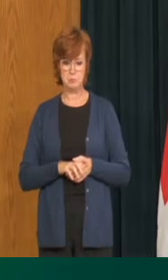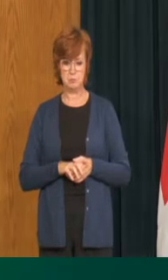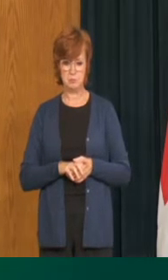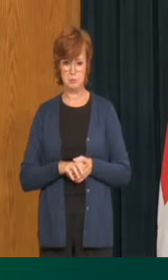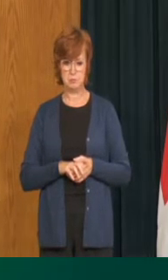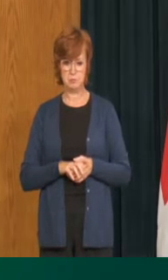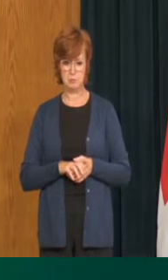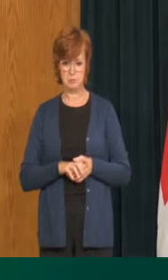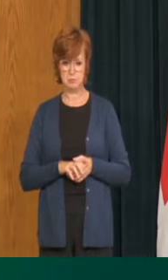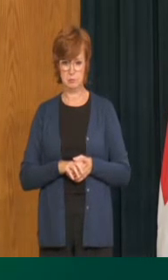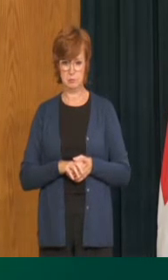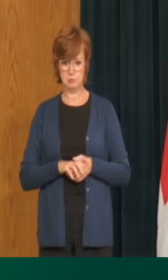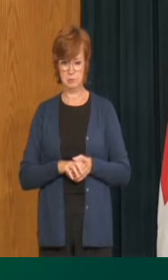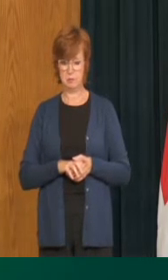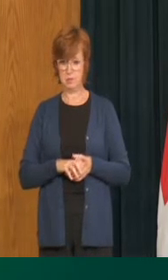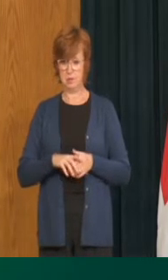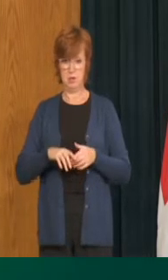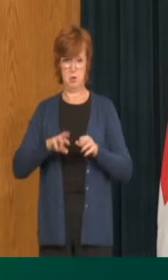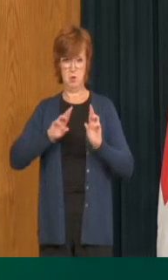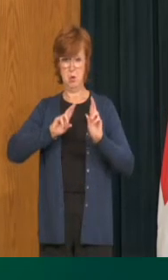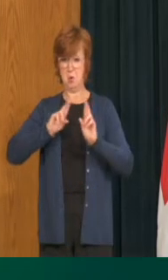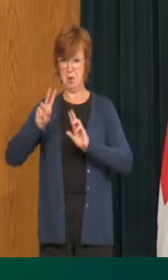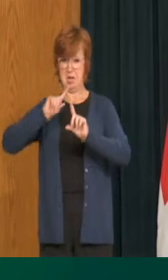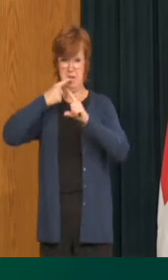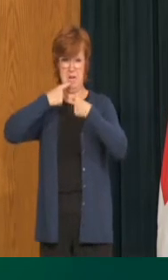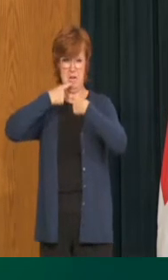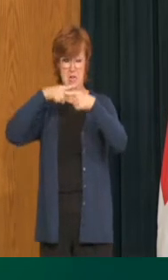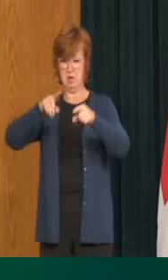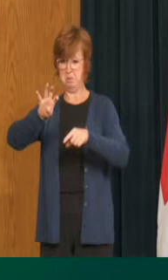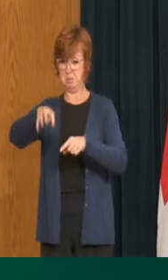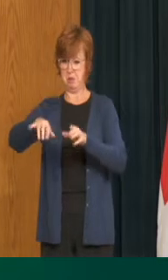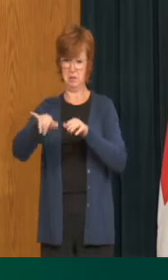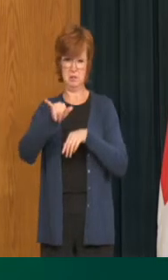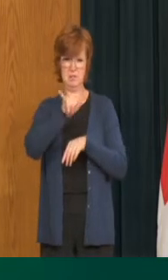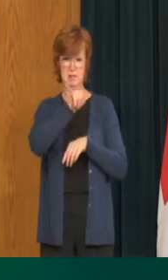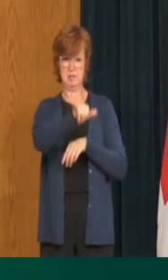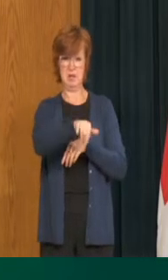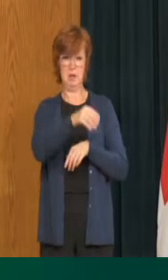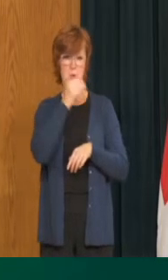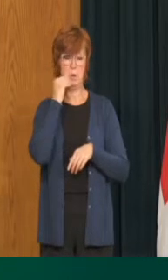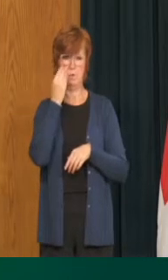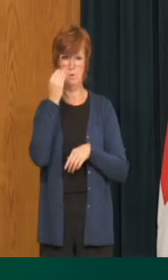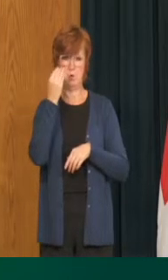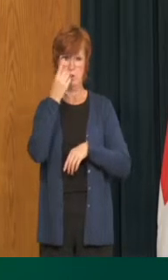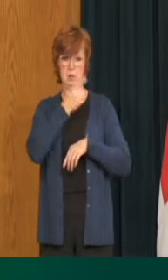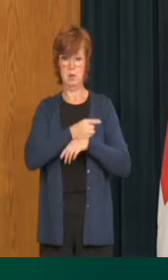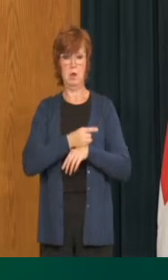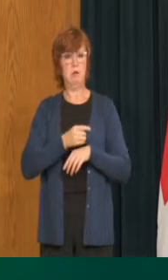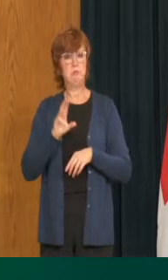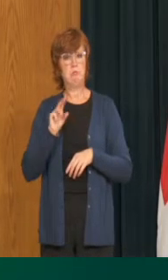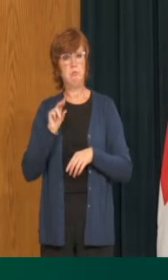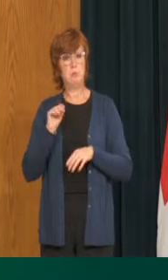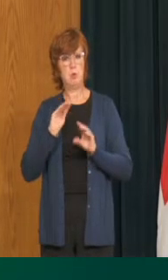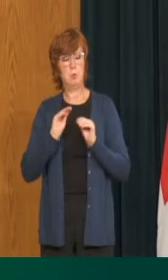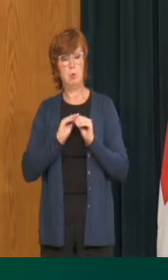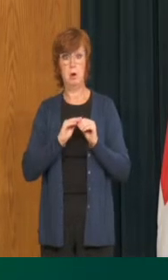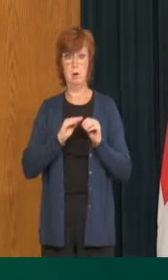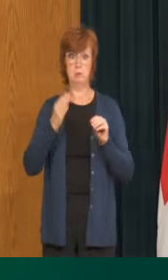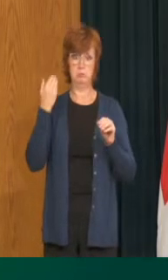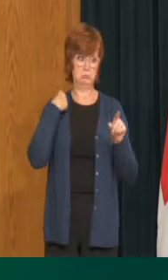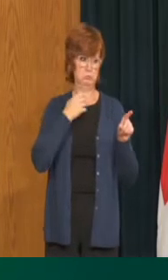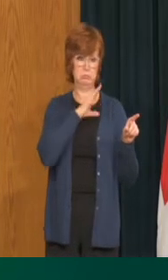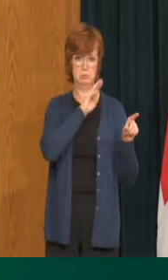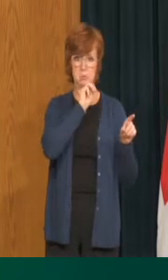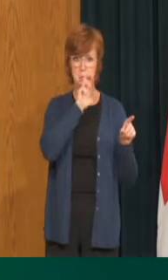you would have to self-isolate for 14 days upon your return. We did that very early on international travel, and then